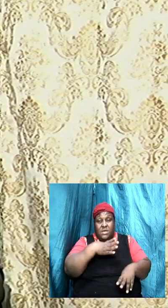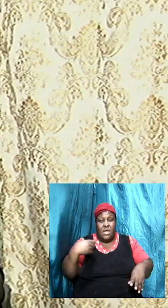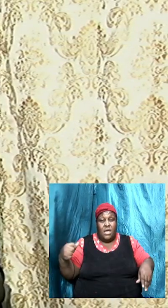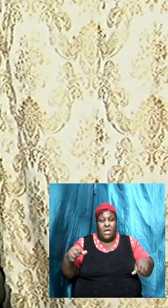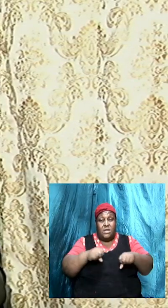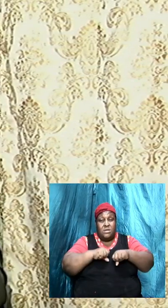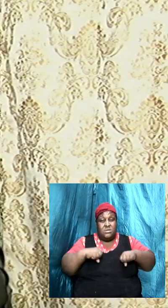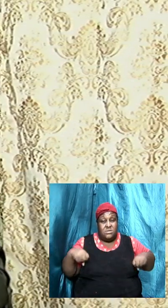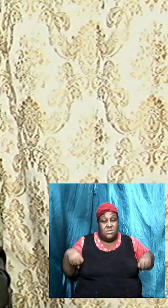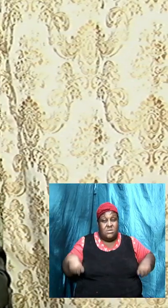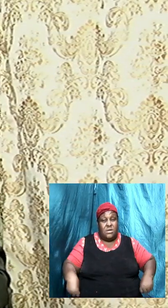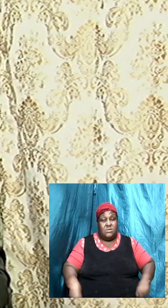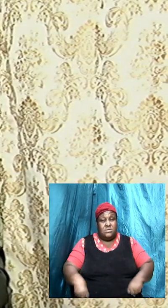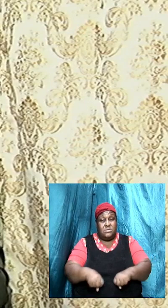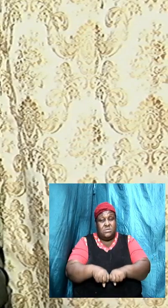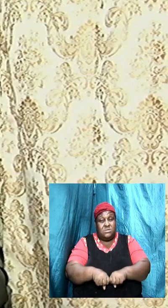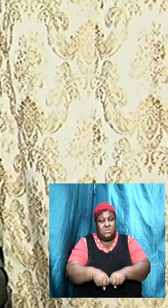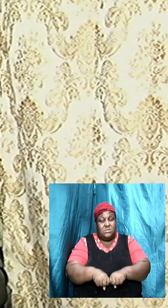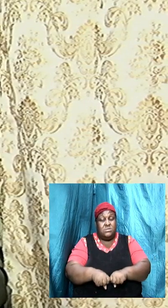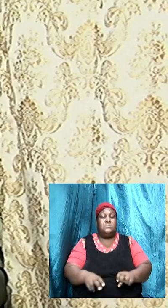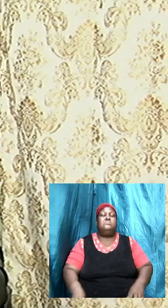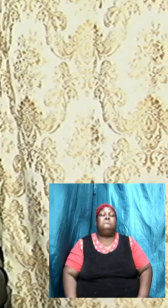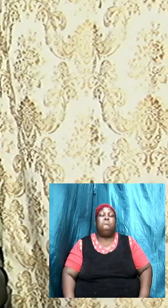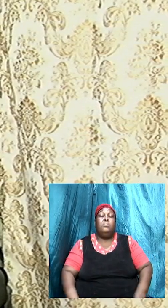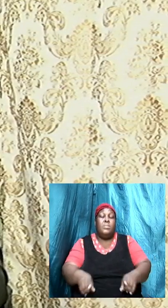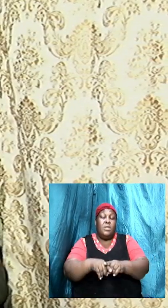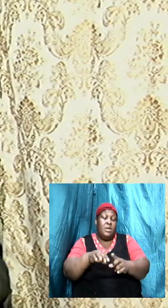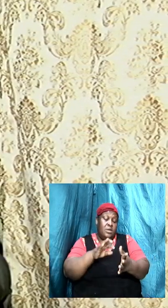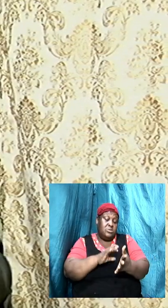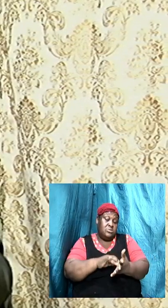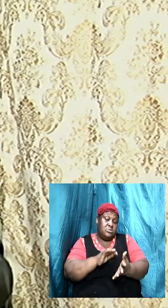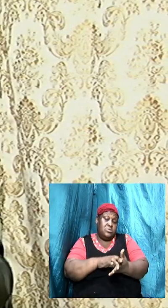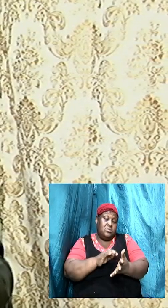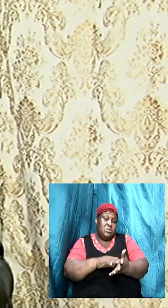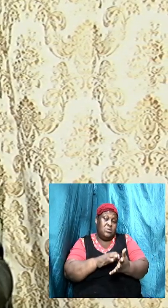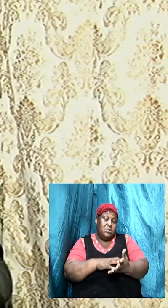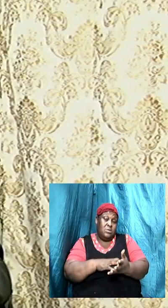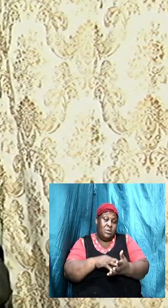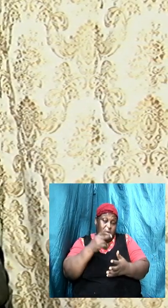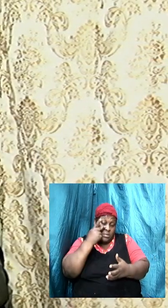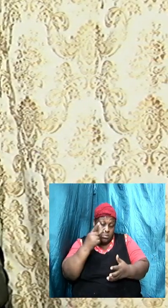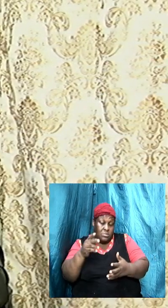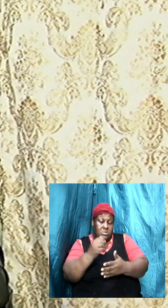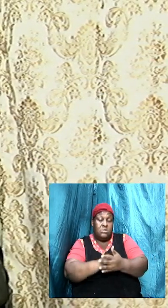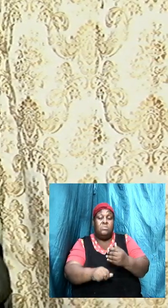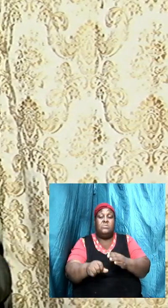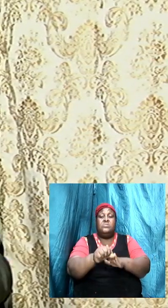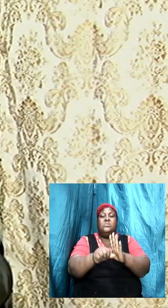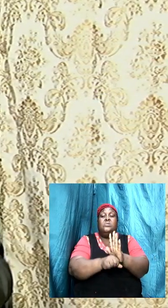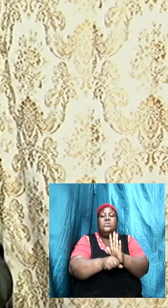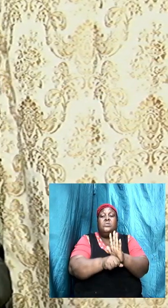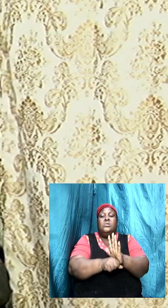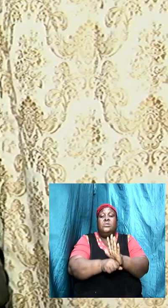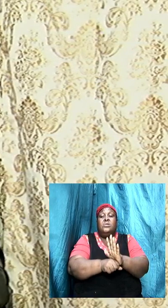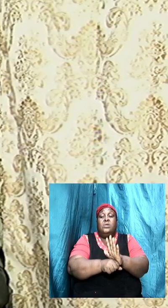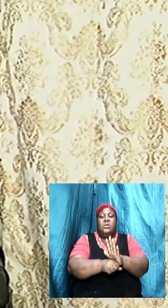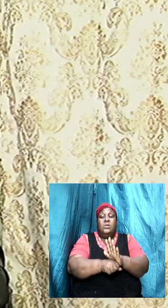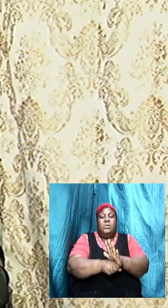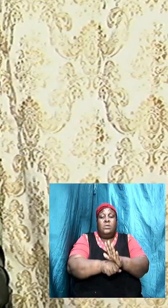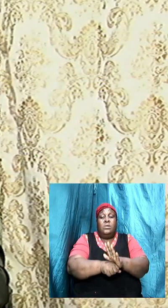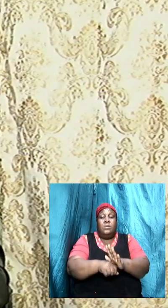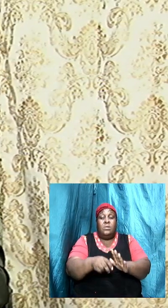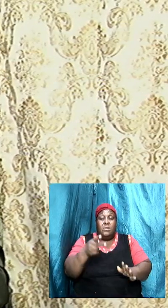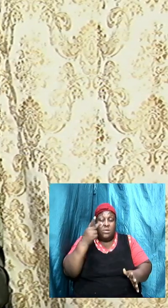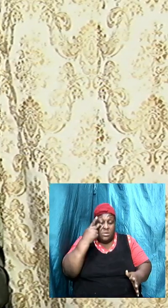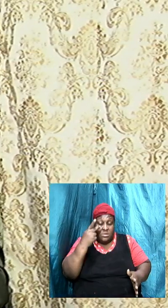we want to look at, you know, some of these scriptures and some of these passages and look at,